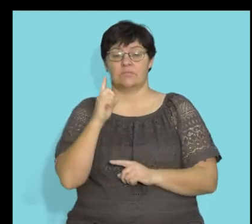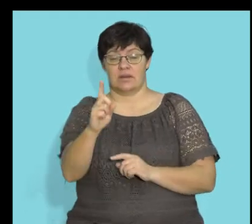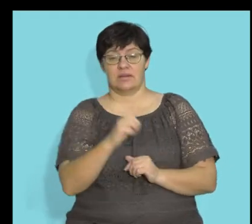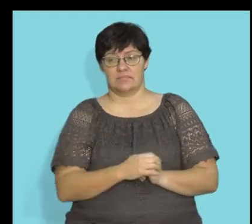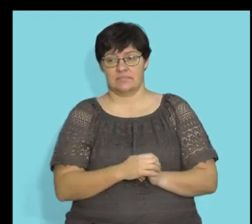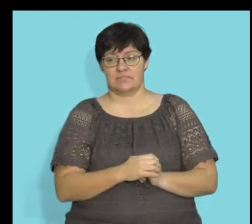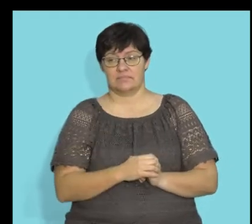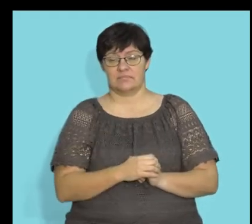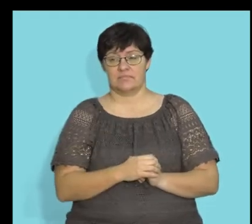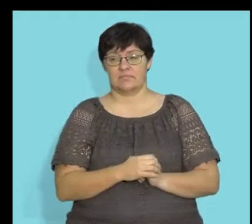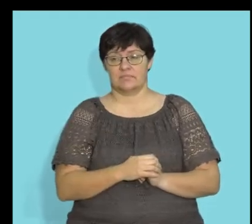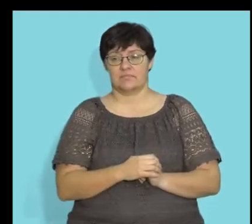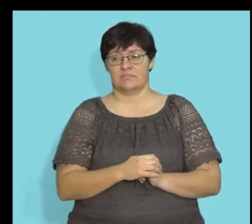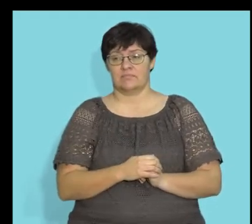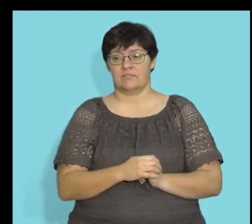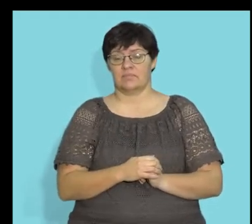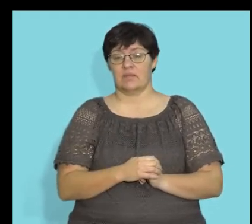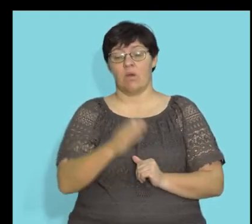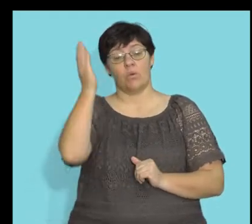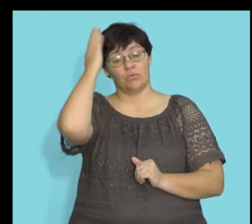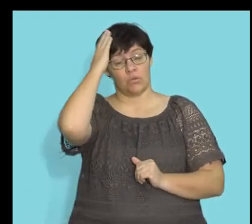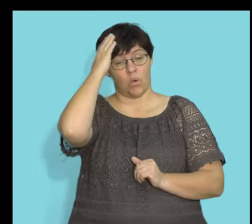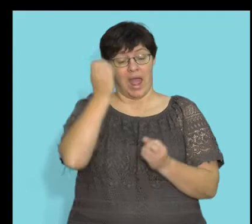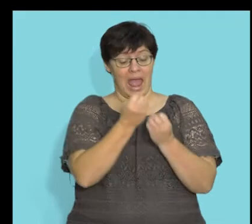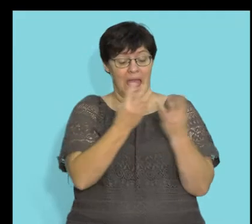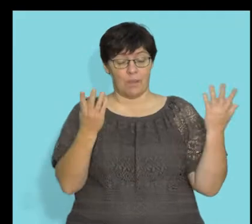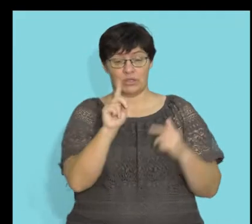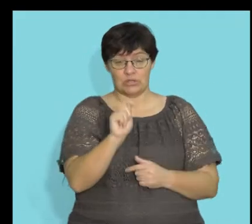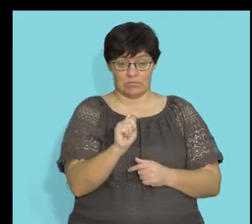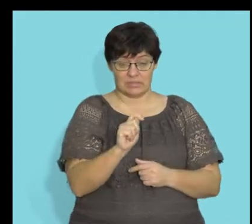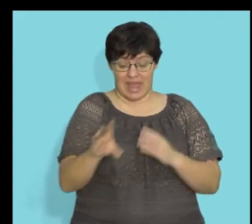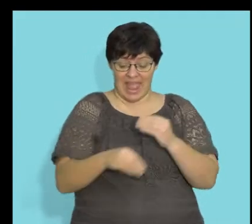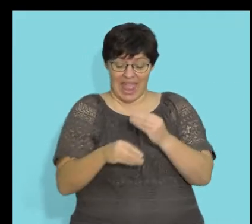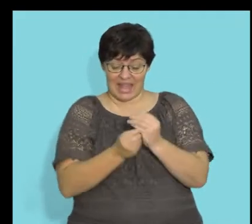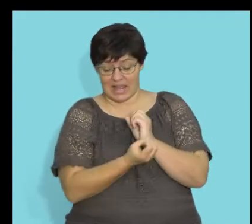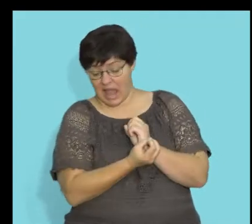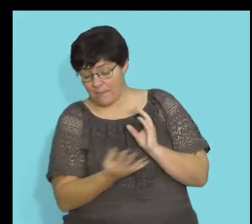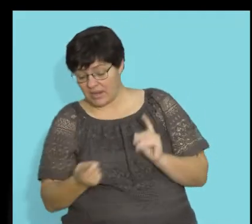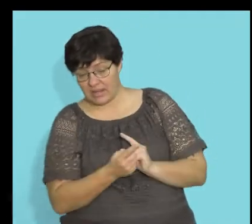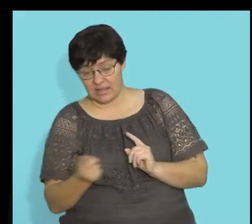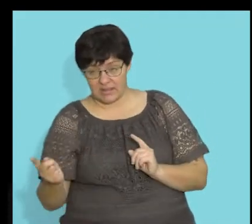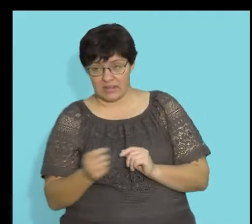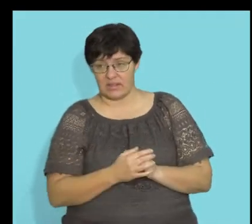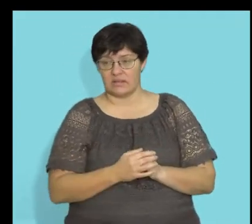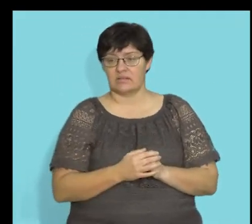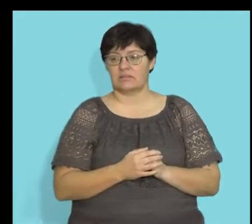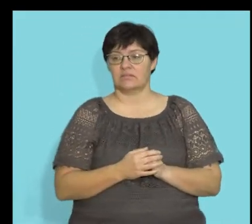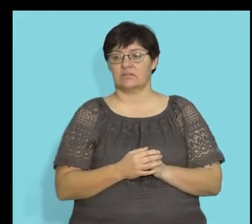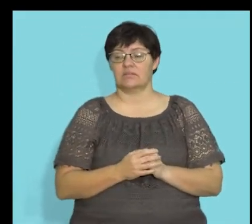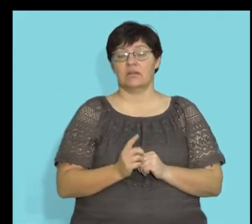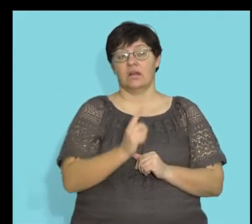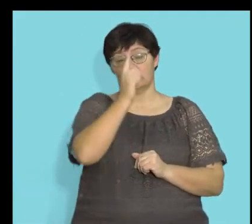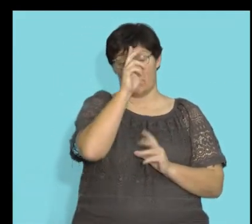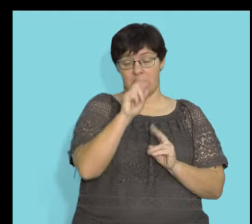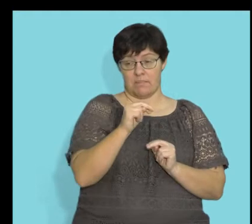plus 1. So if I want to know how many terms I'm actually adding together in my series, I take